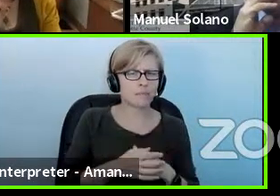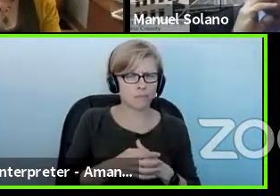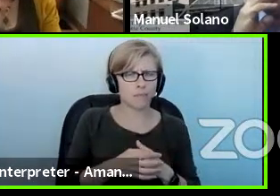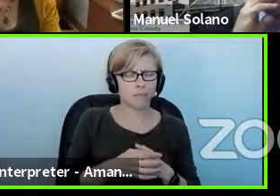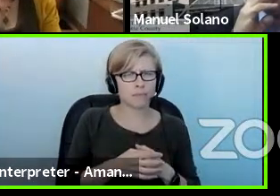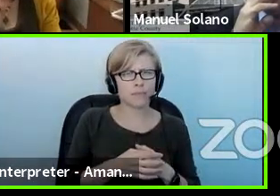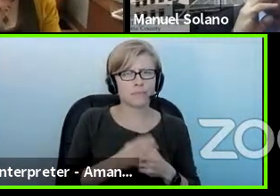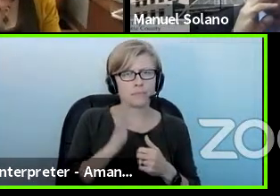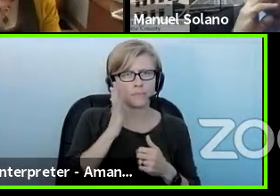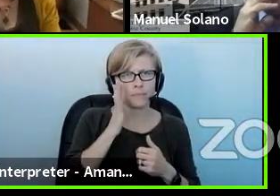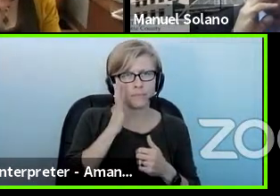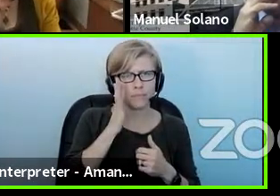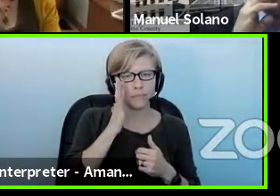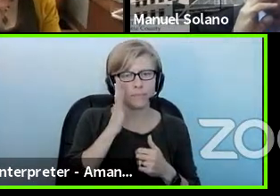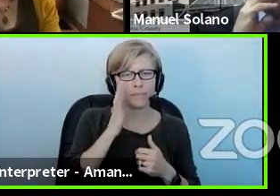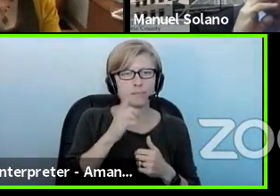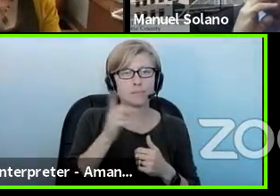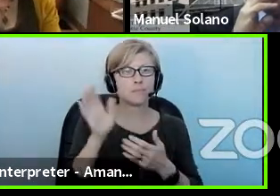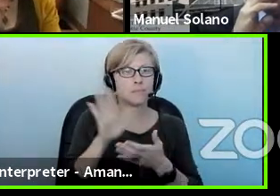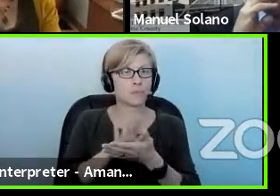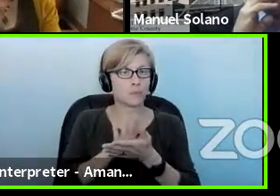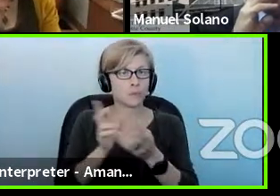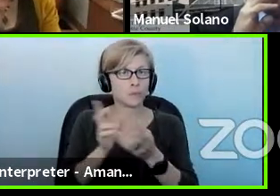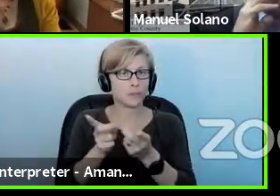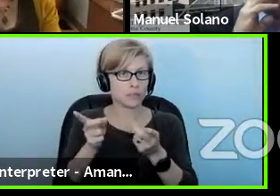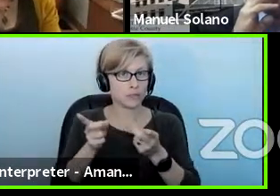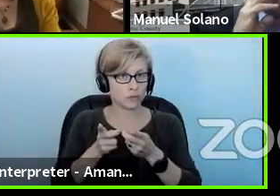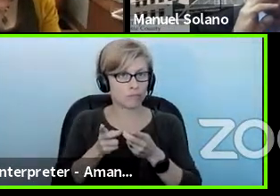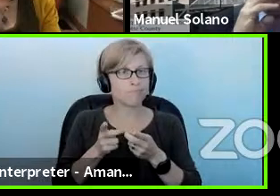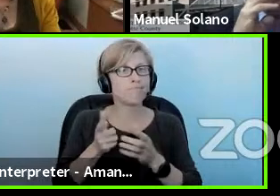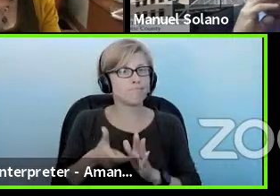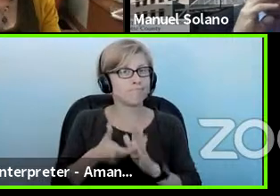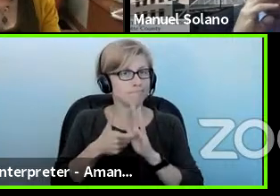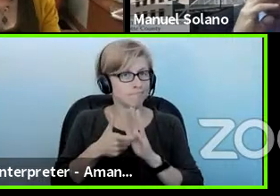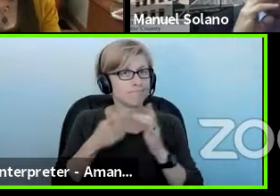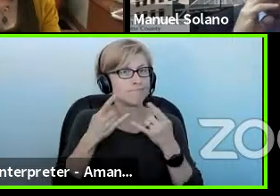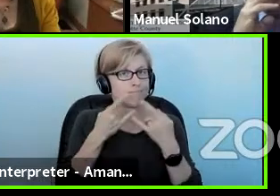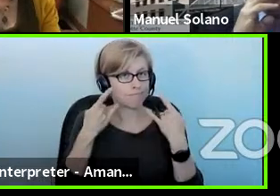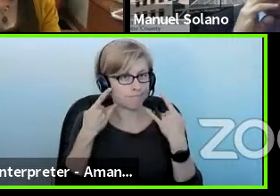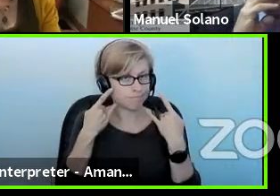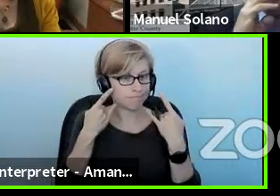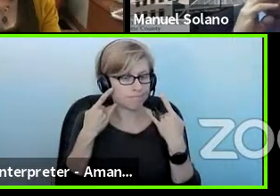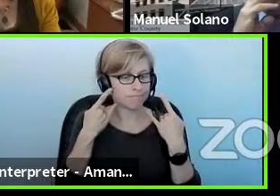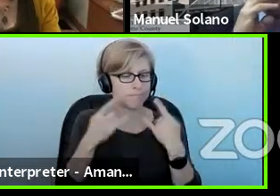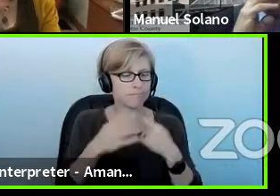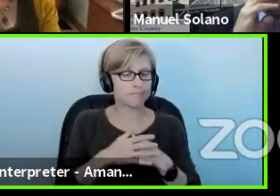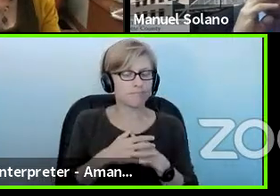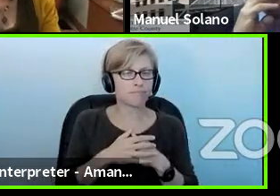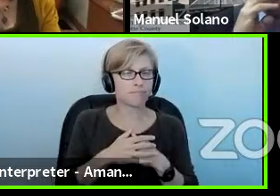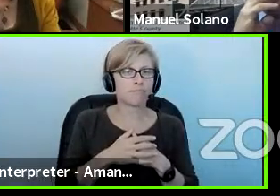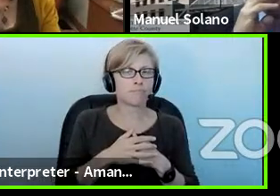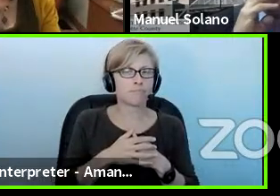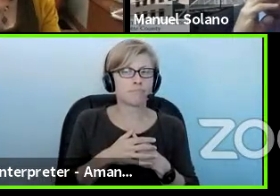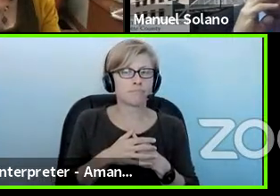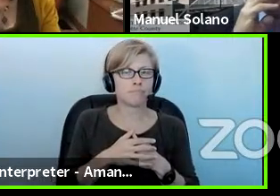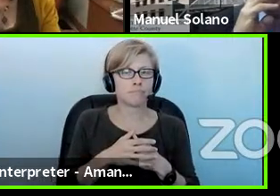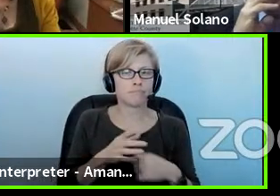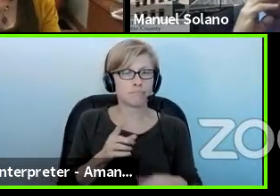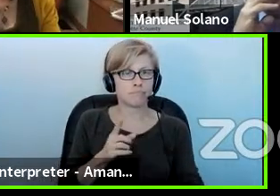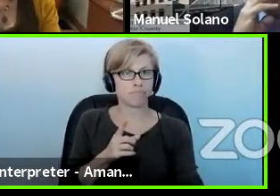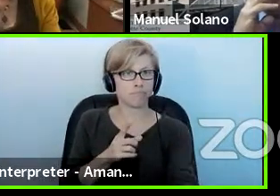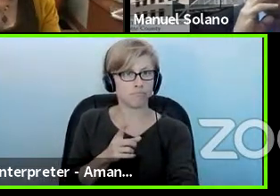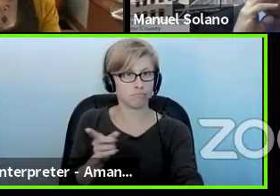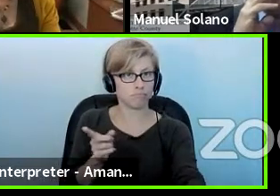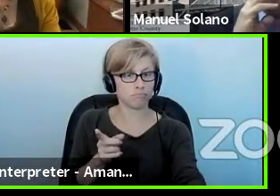connection between those school districts where masking is happening. Do those tend to